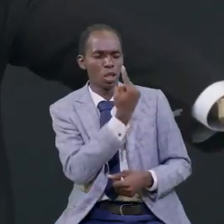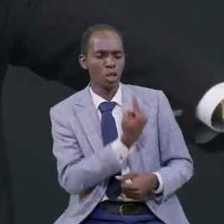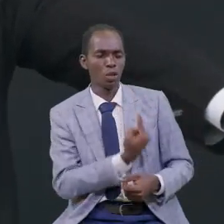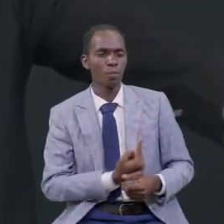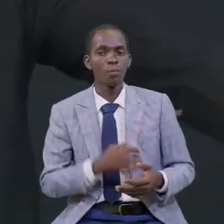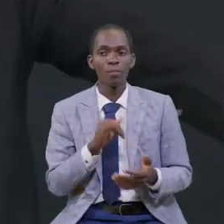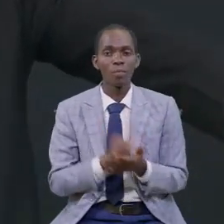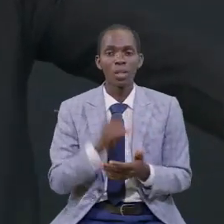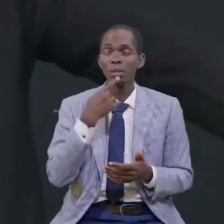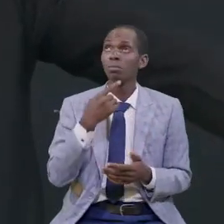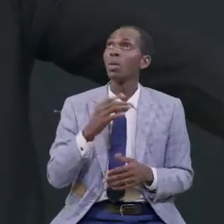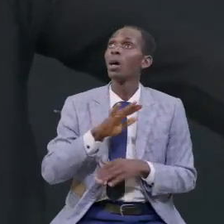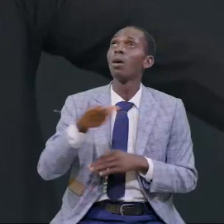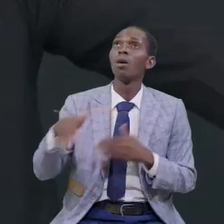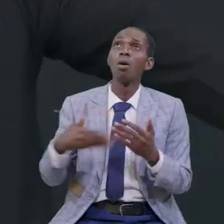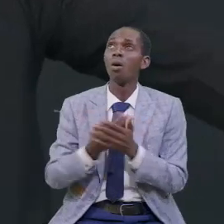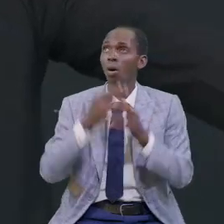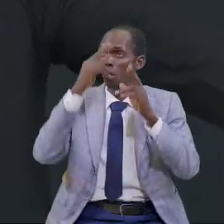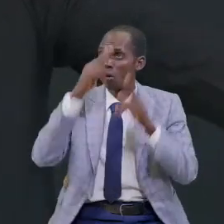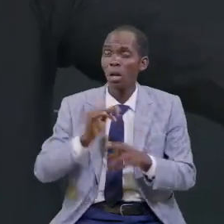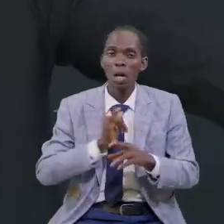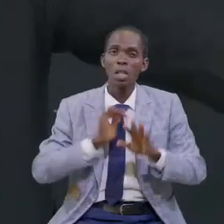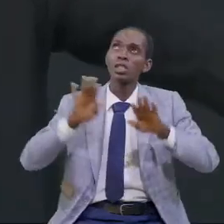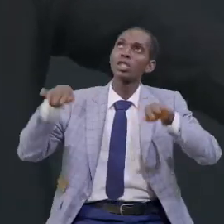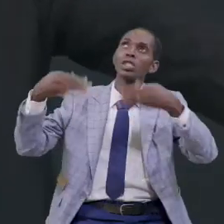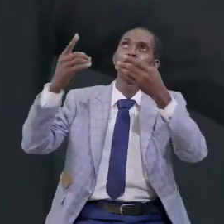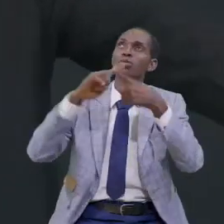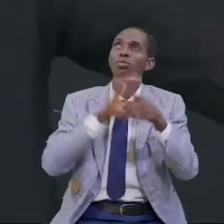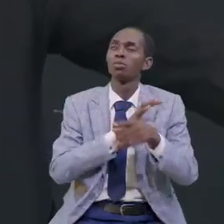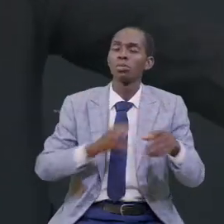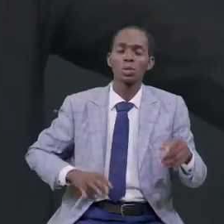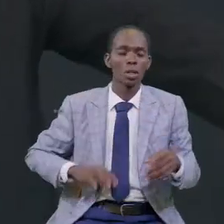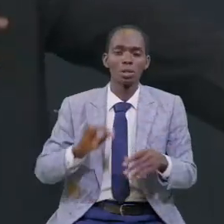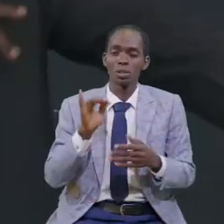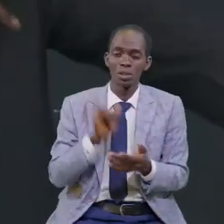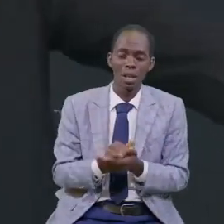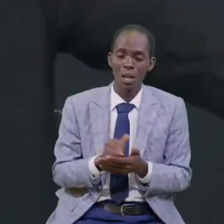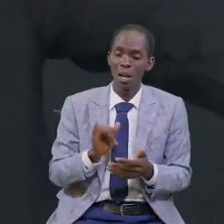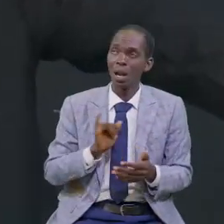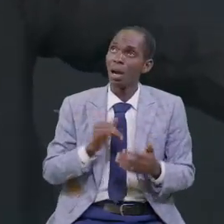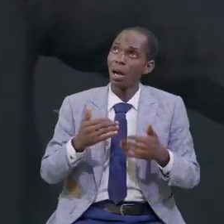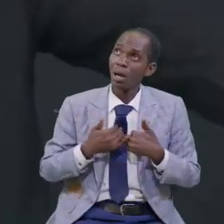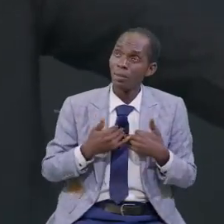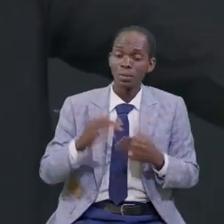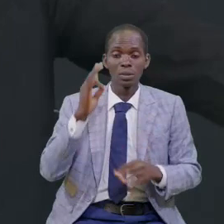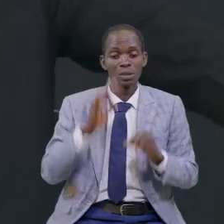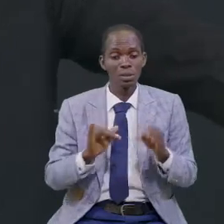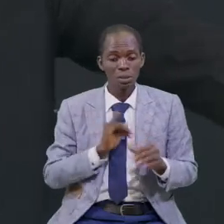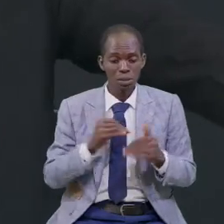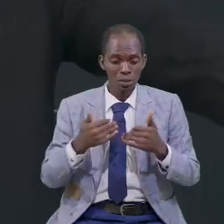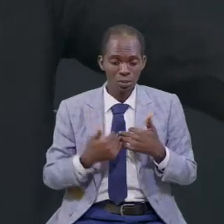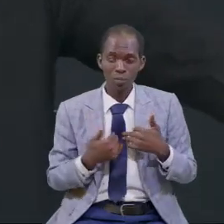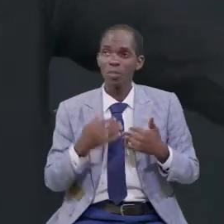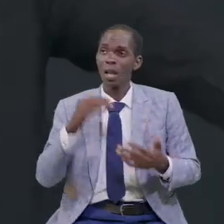can give, I give to Christ. In fact, I don't have enough. If I have 1,000 tongues, I will